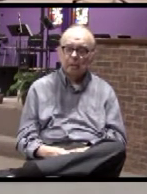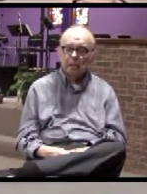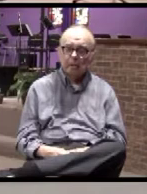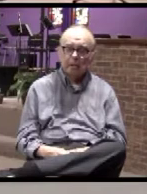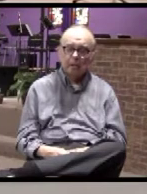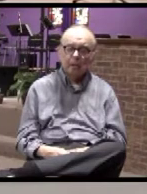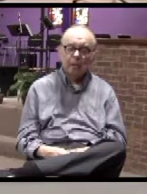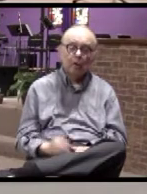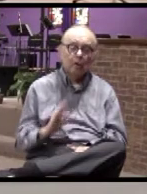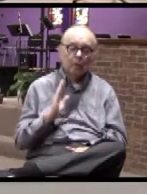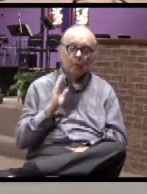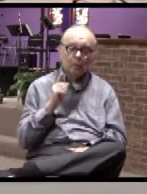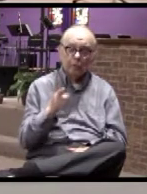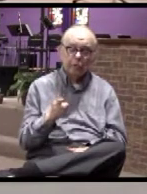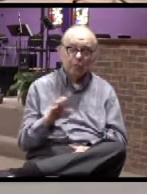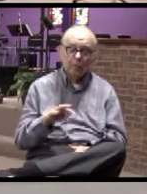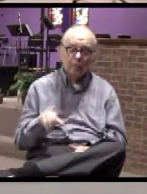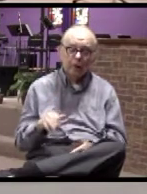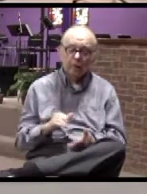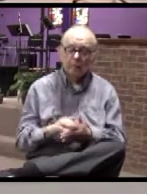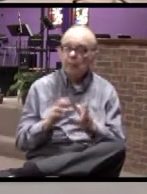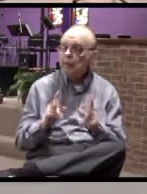would you welcome them?